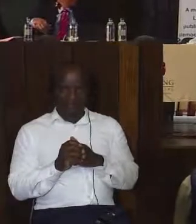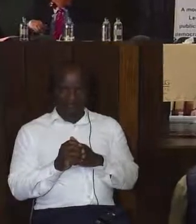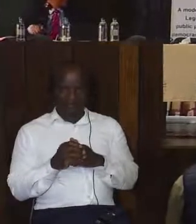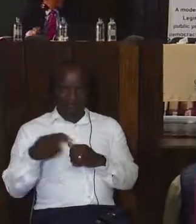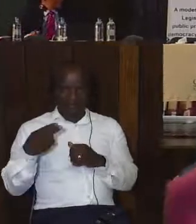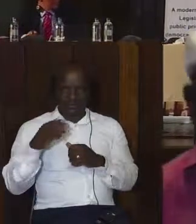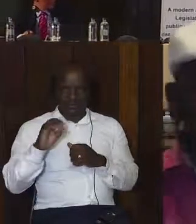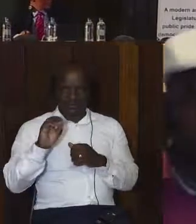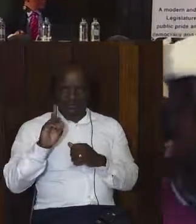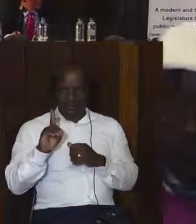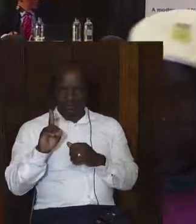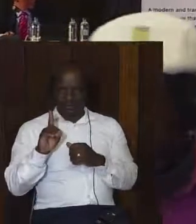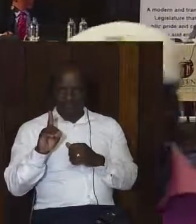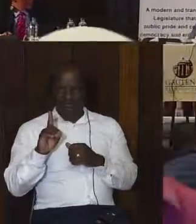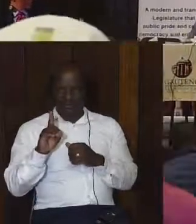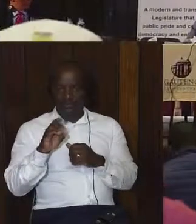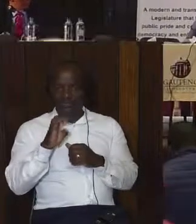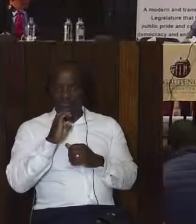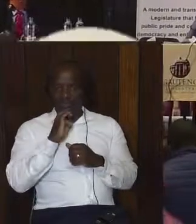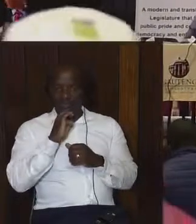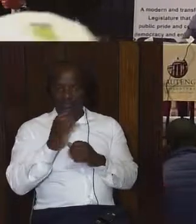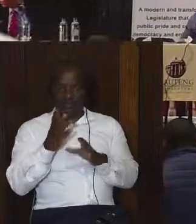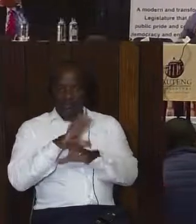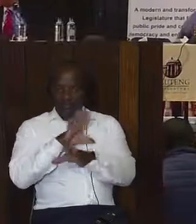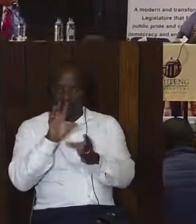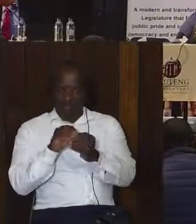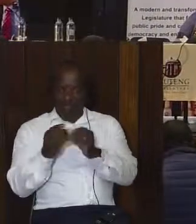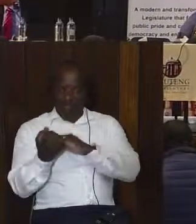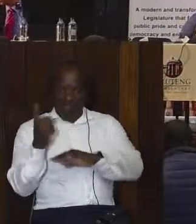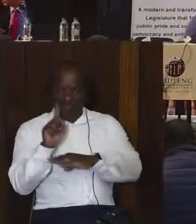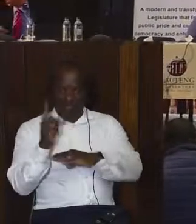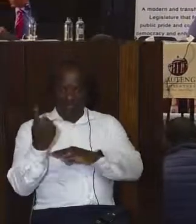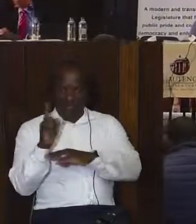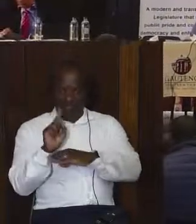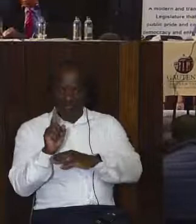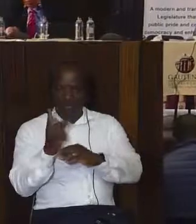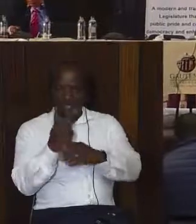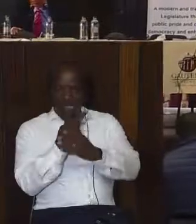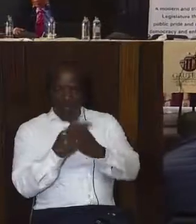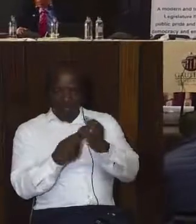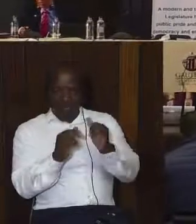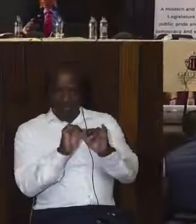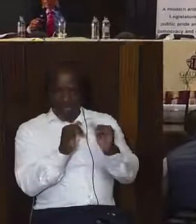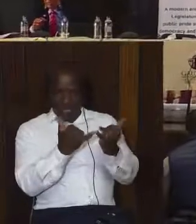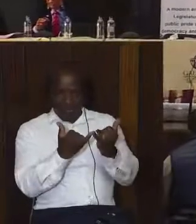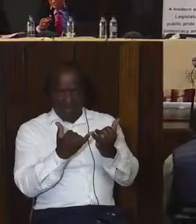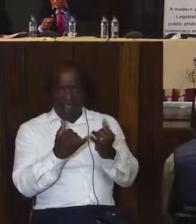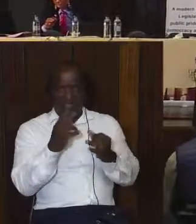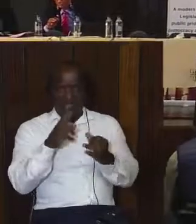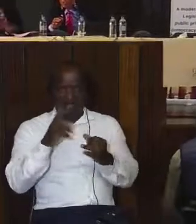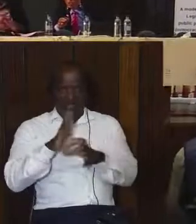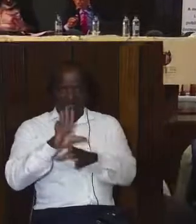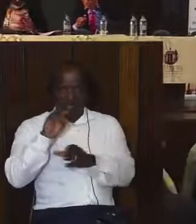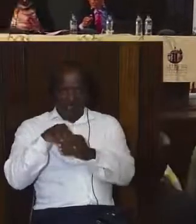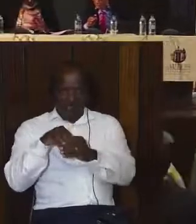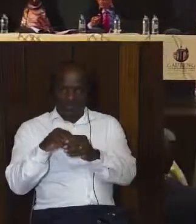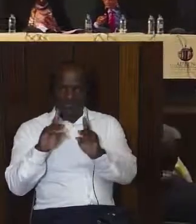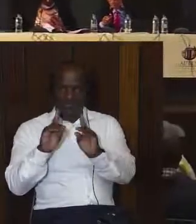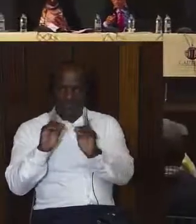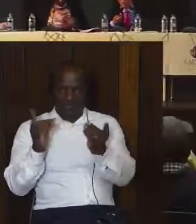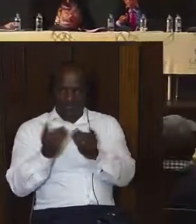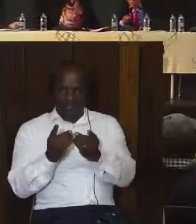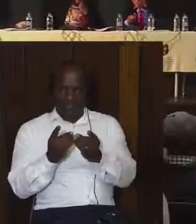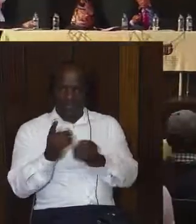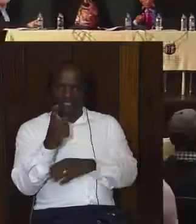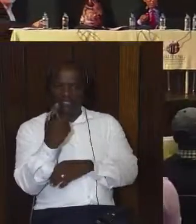HOD, sorry. I'm saying that's all the responses, both the department and entities. Is that correct? Yeah. Chair, there's just one